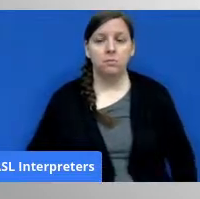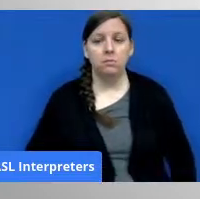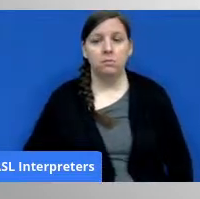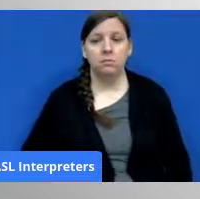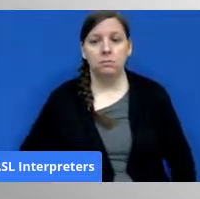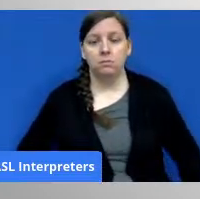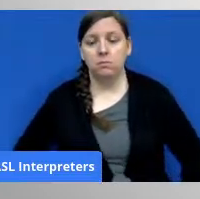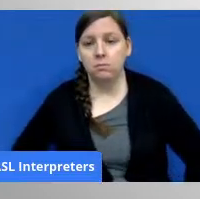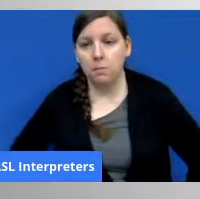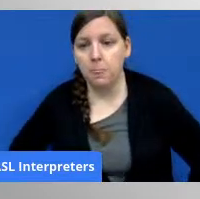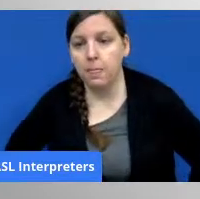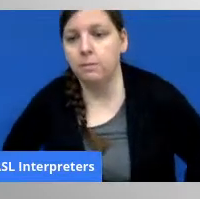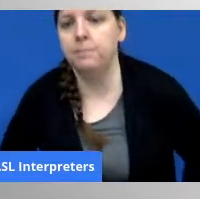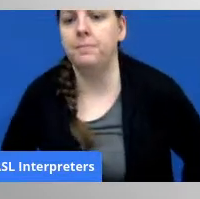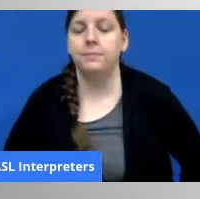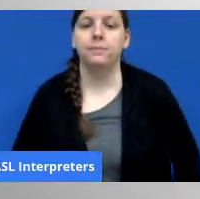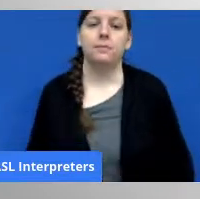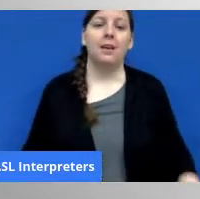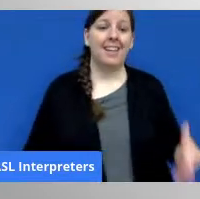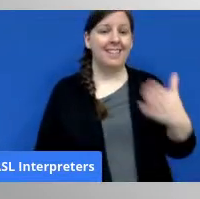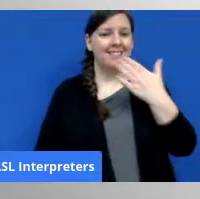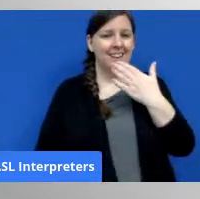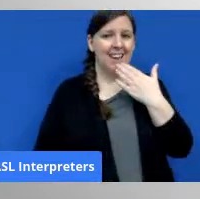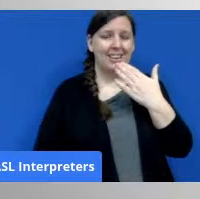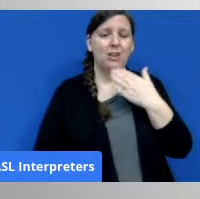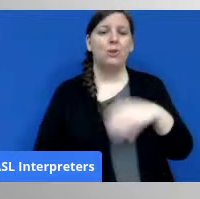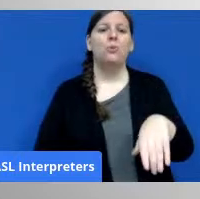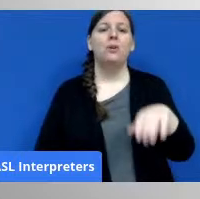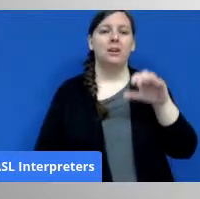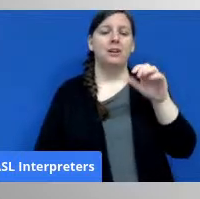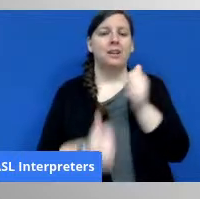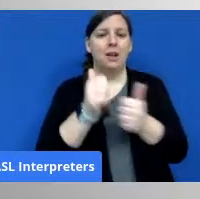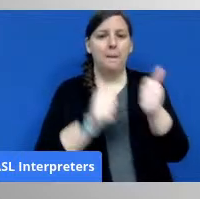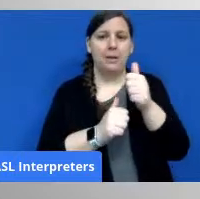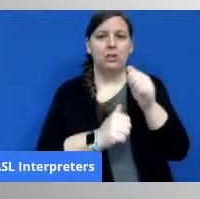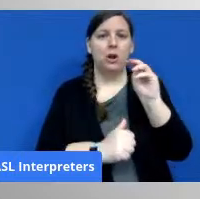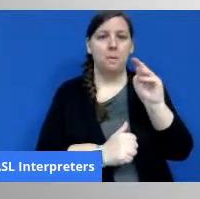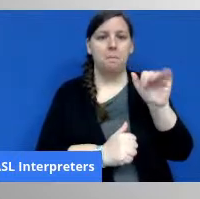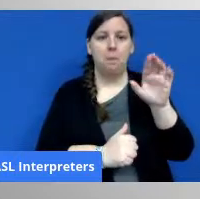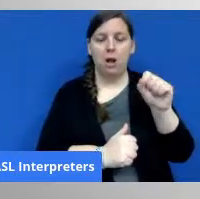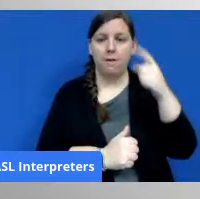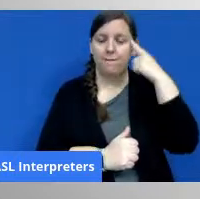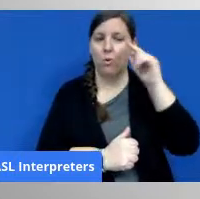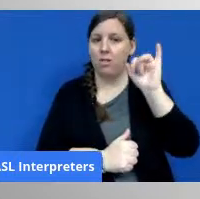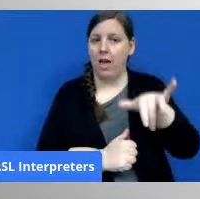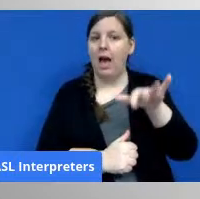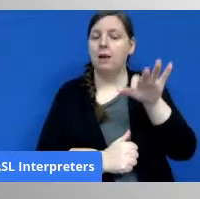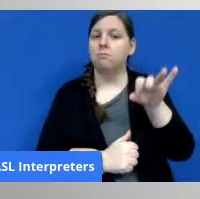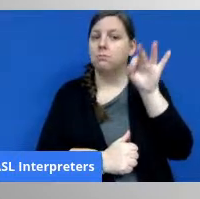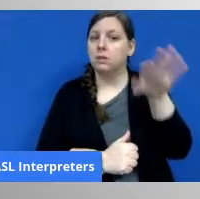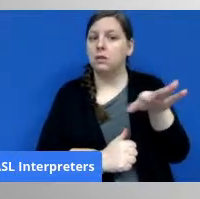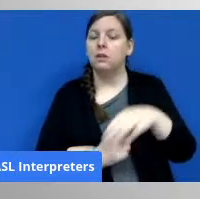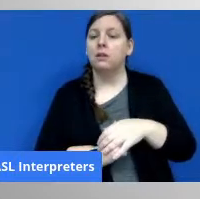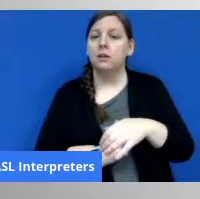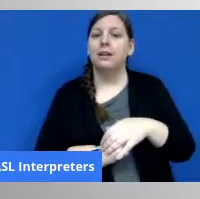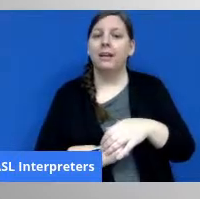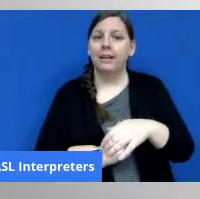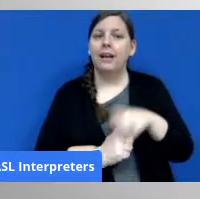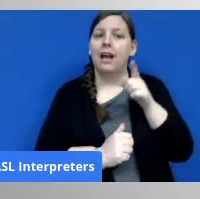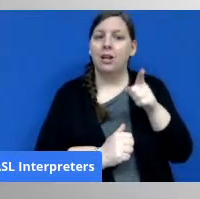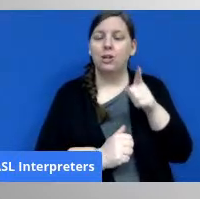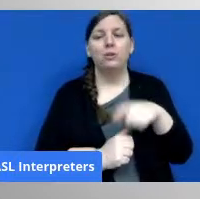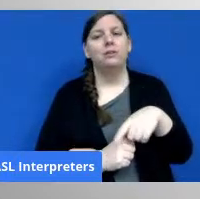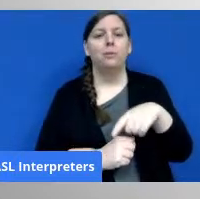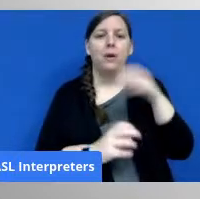And thank you, Commissioner Myers, for that insight and being solution oriented